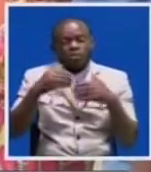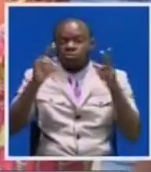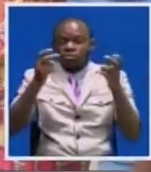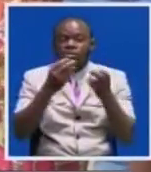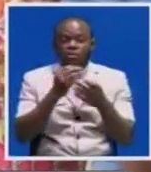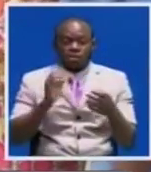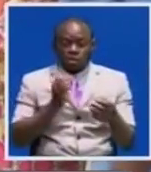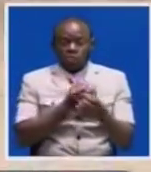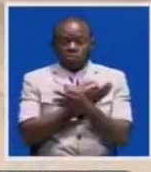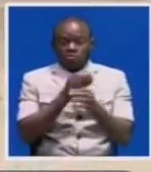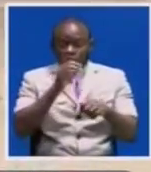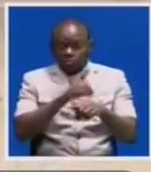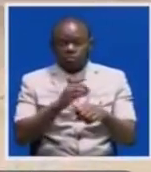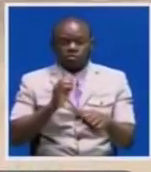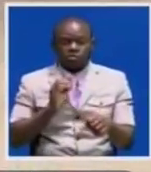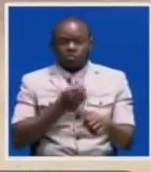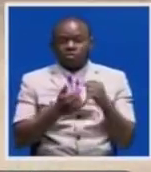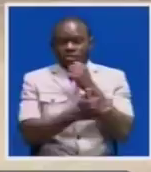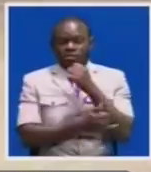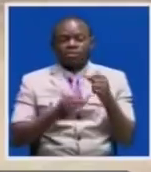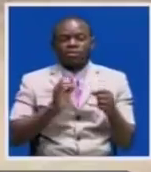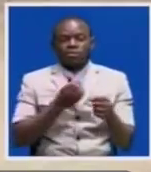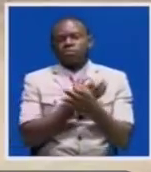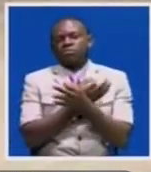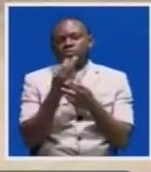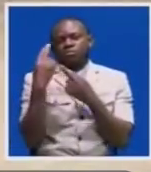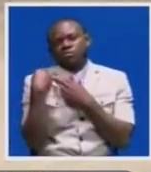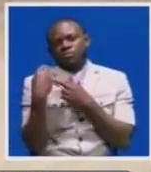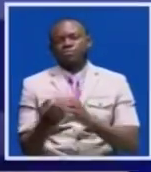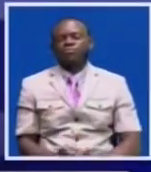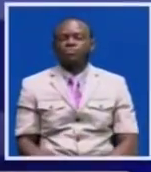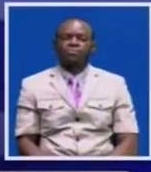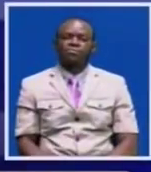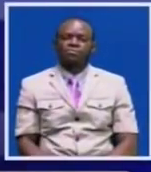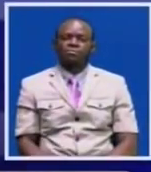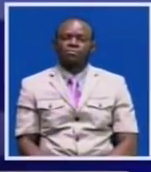This is Robert Mwanza, ZNBC News in Massa district.